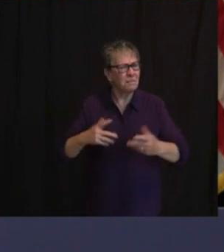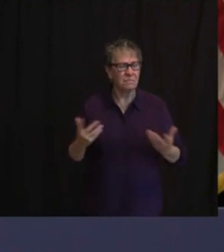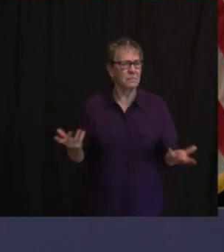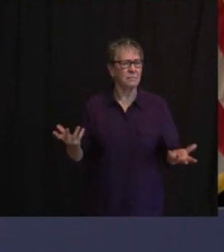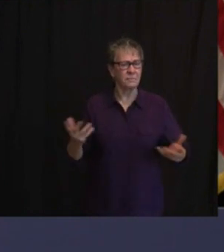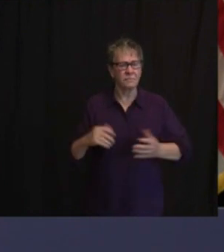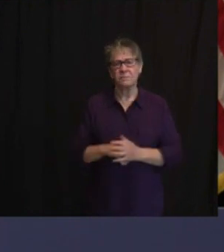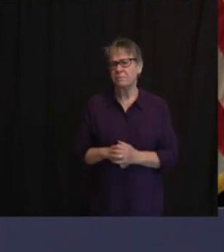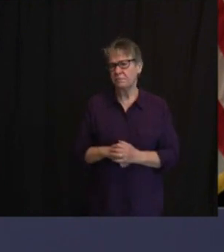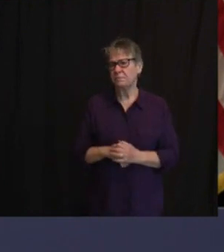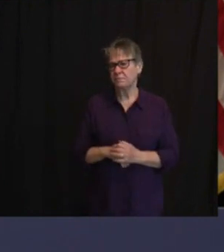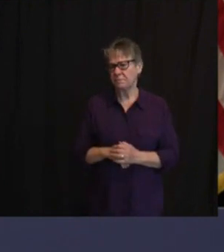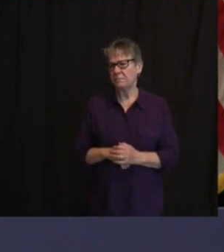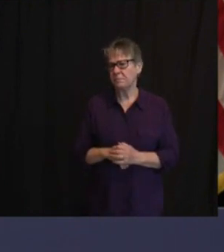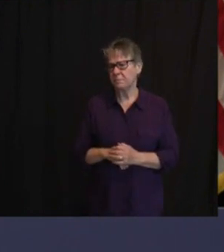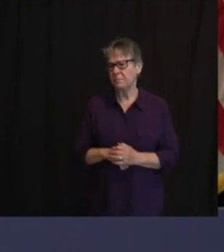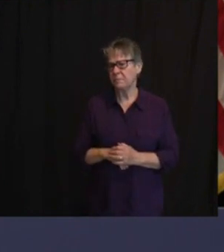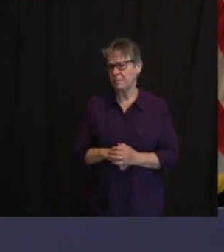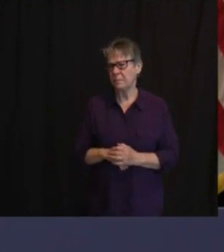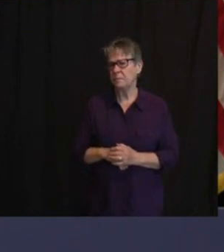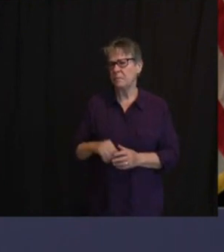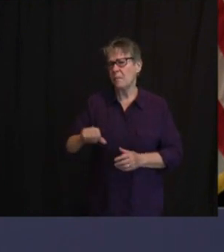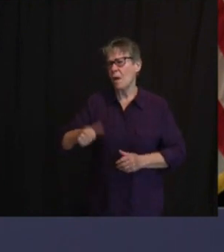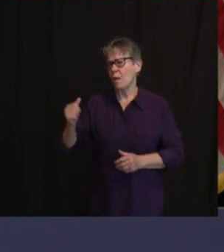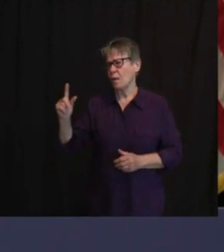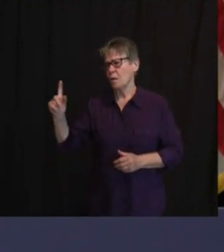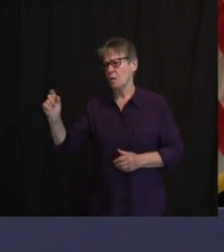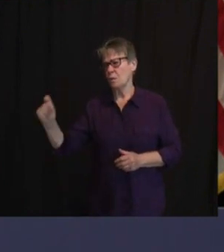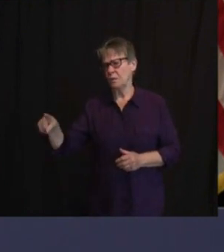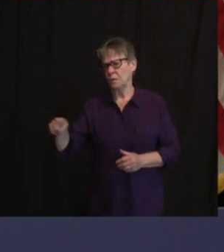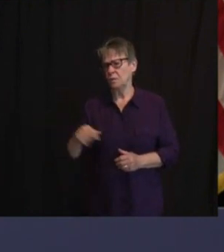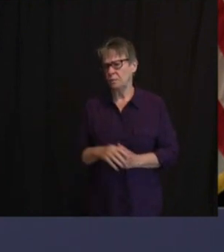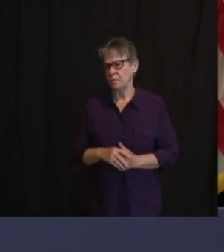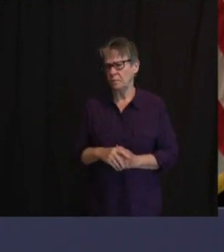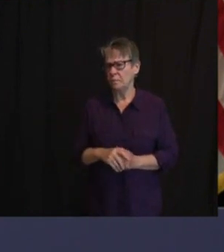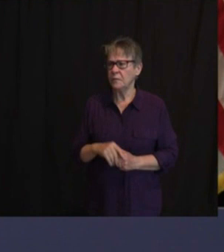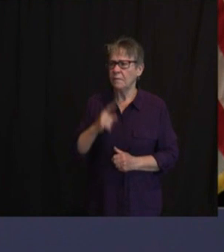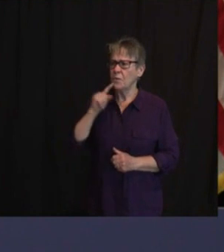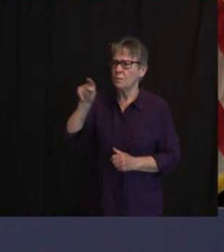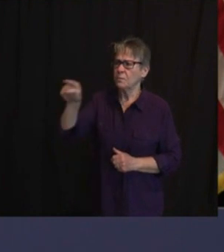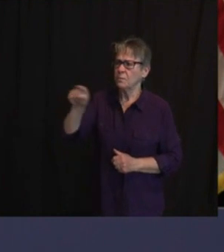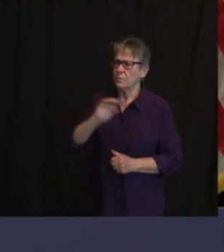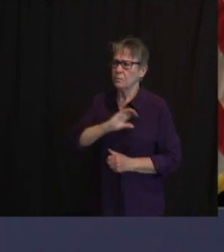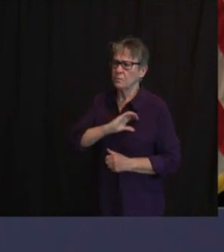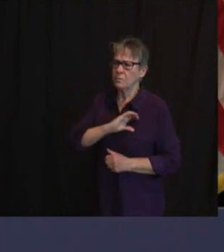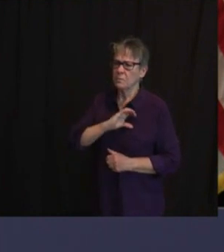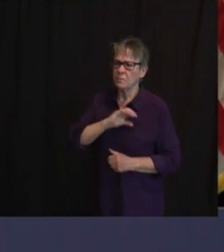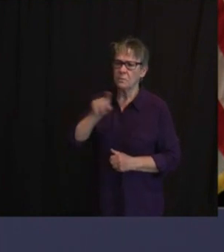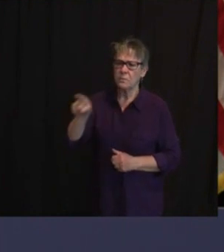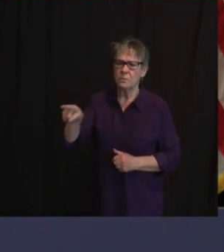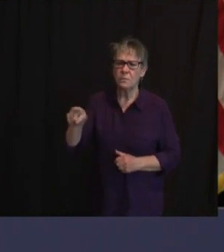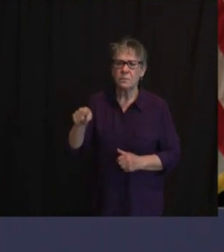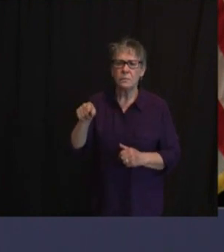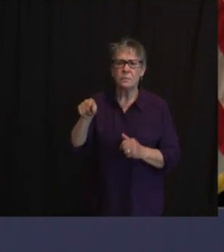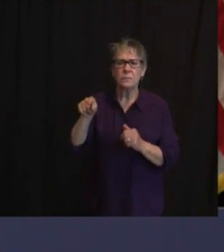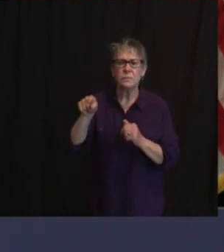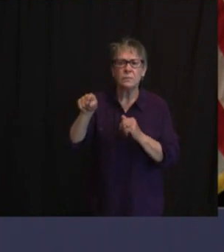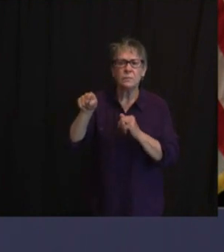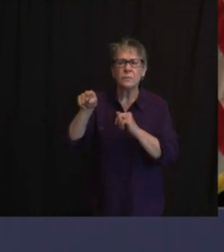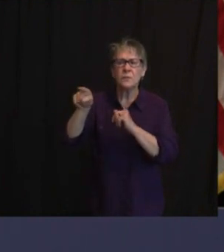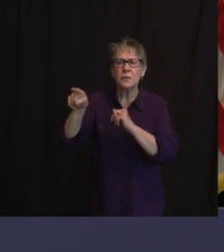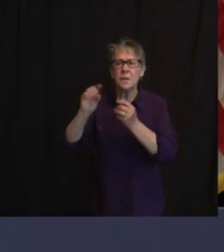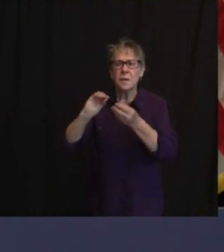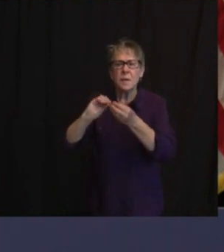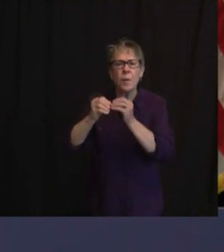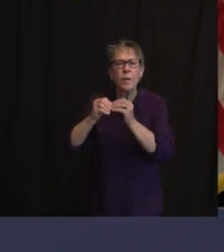could give us an update on the numbers of can you give us an update on numbers of law enforcement statewide who have